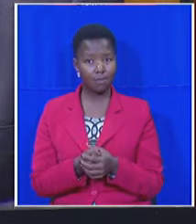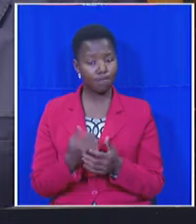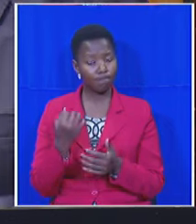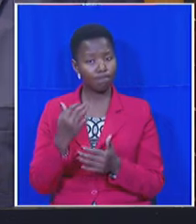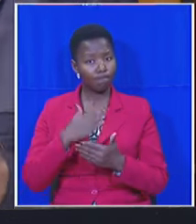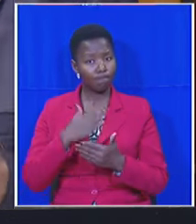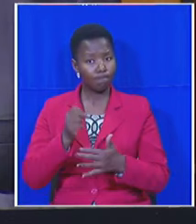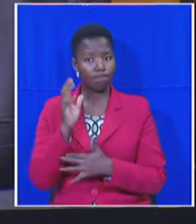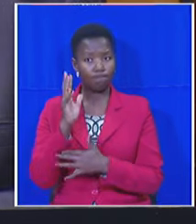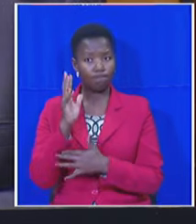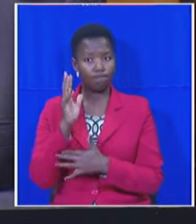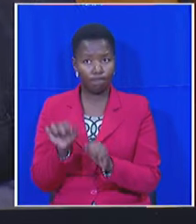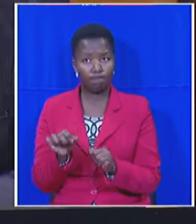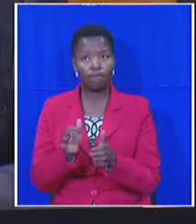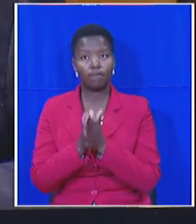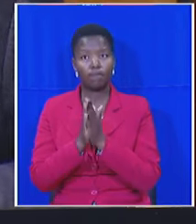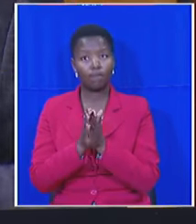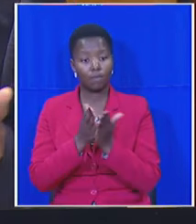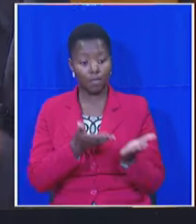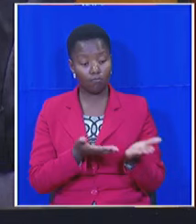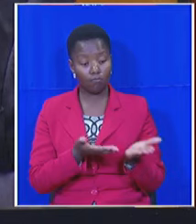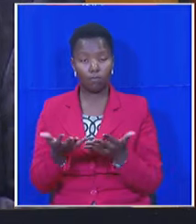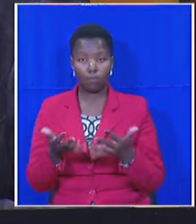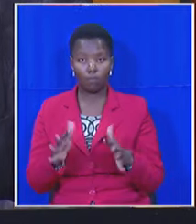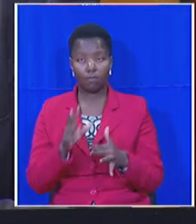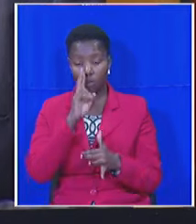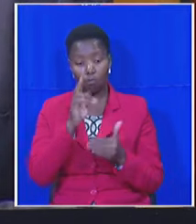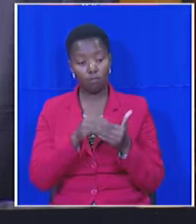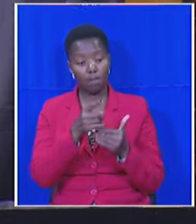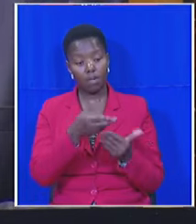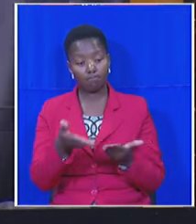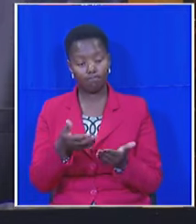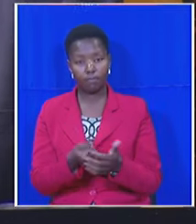Declaration having been requested earlier as indicated. Honourable Member, proceed.